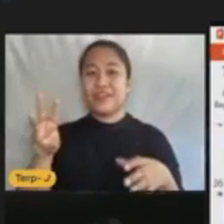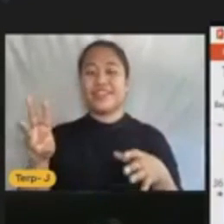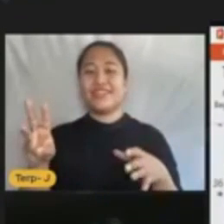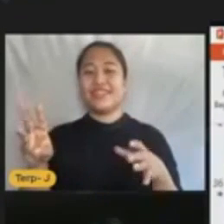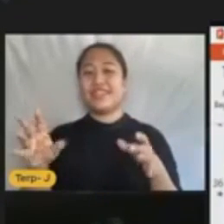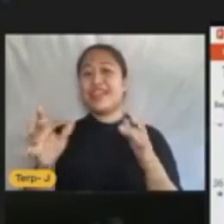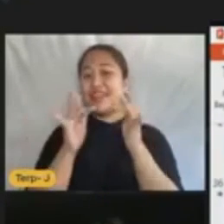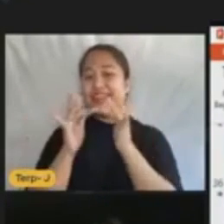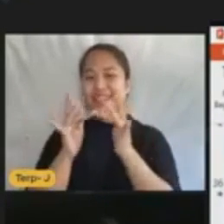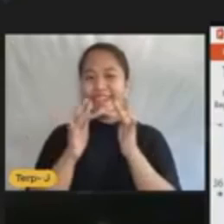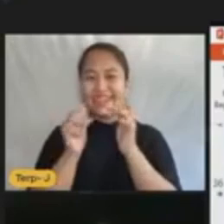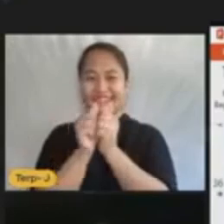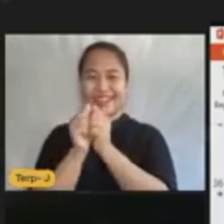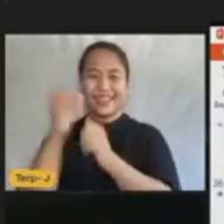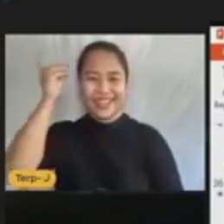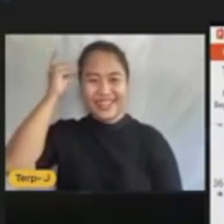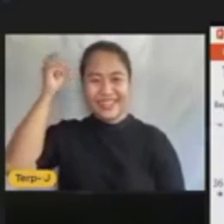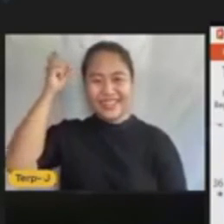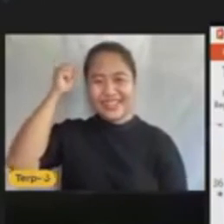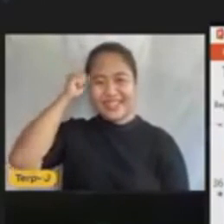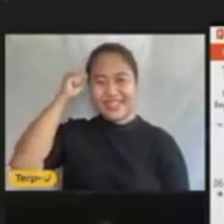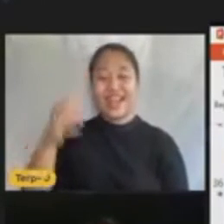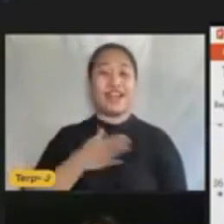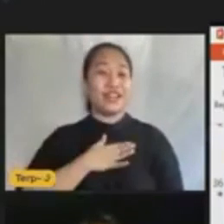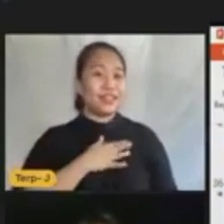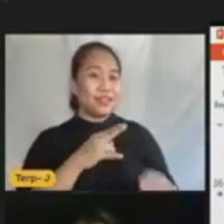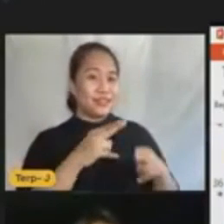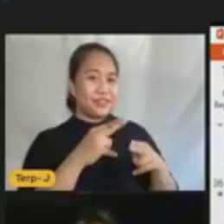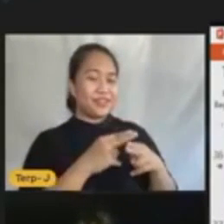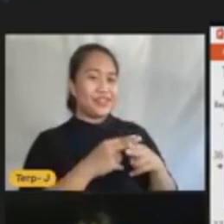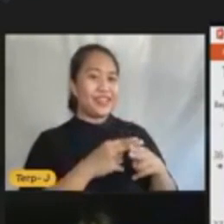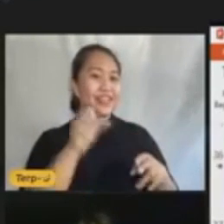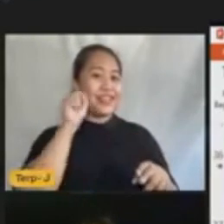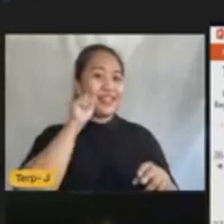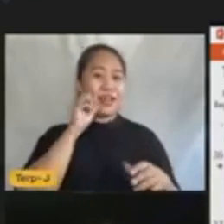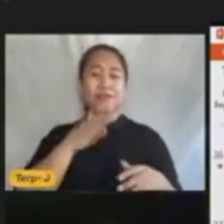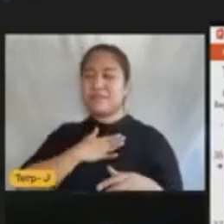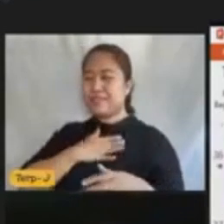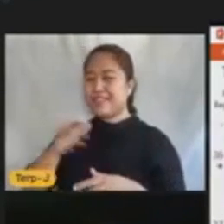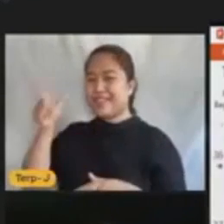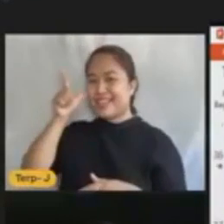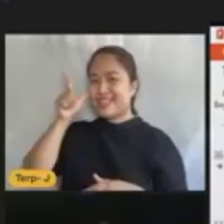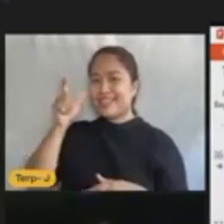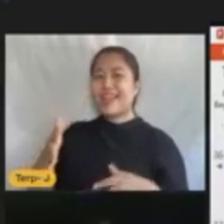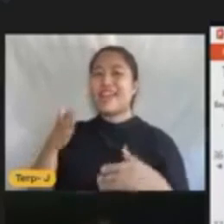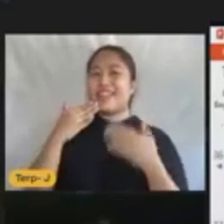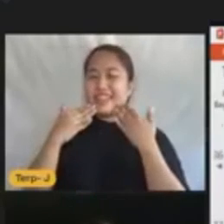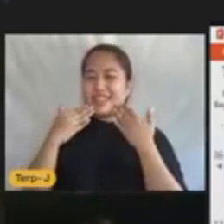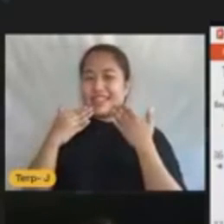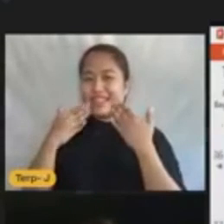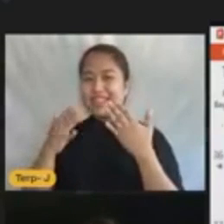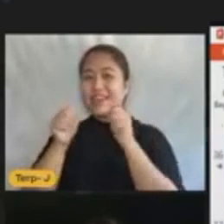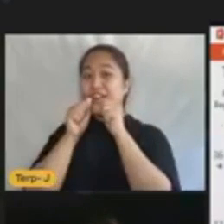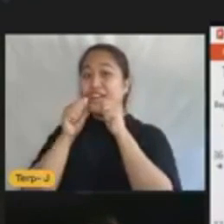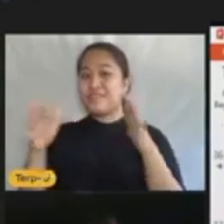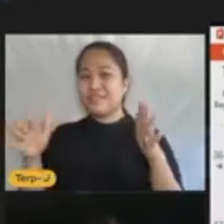Steph. And I am Lexi, saying, may Almighty God bless us. Ngayong ika-4 na anibersaryo, may bagong